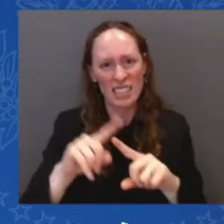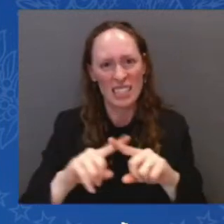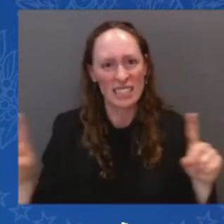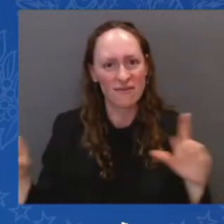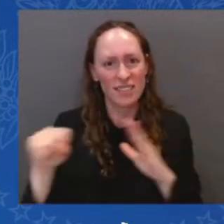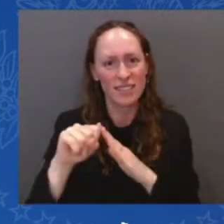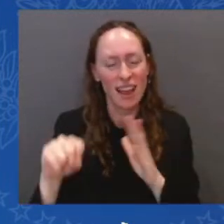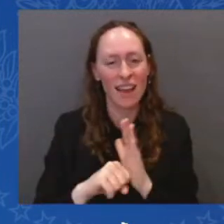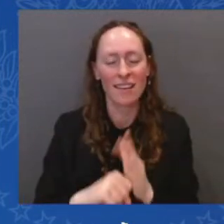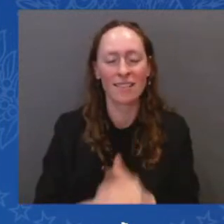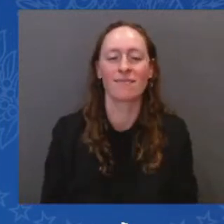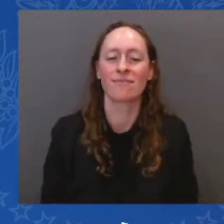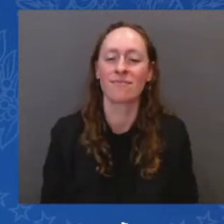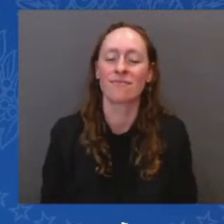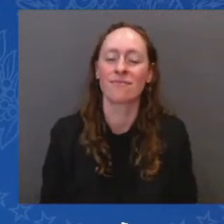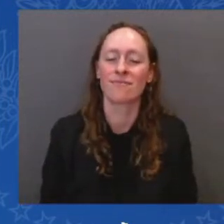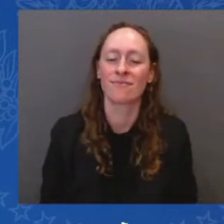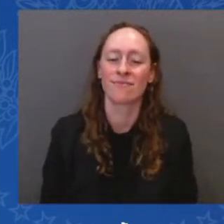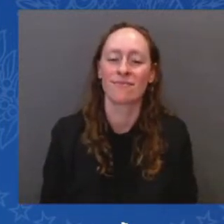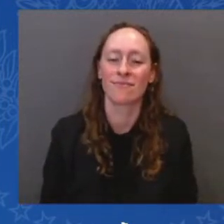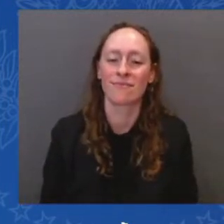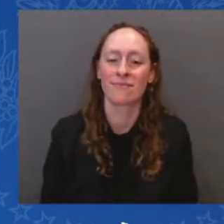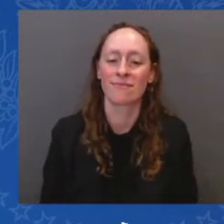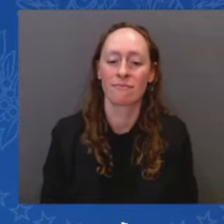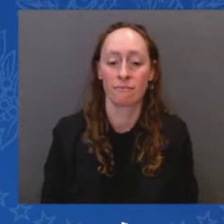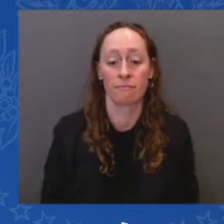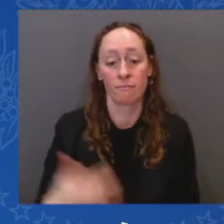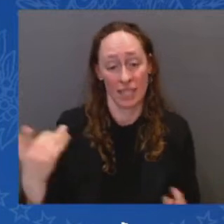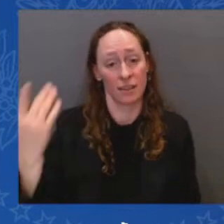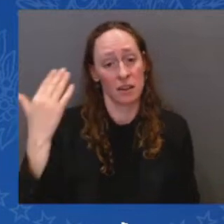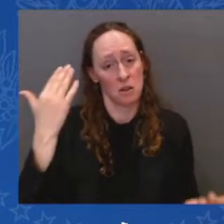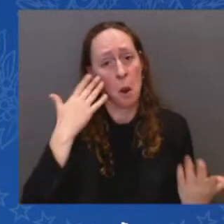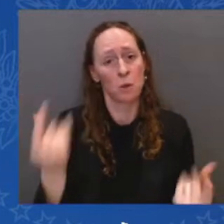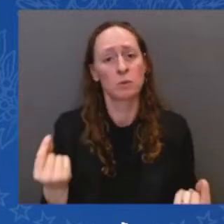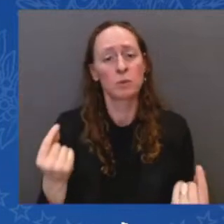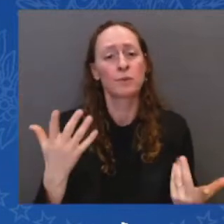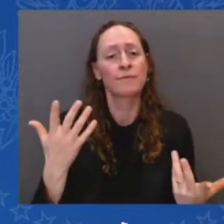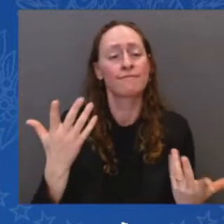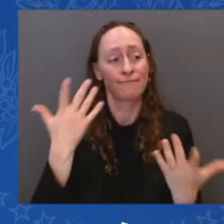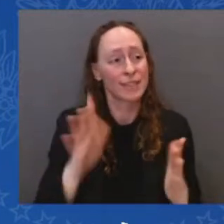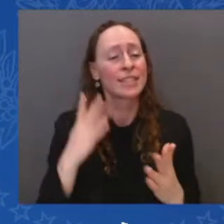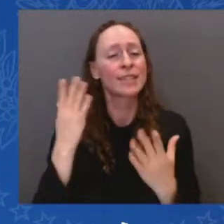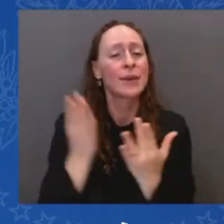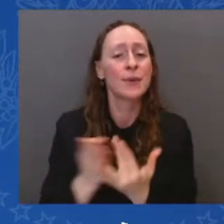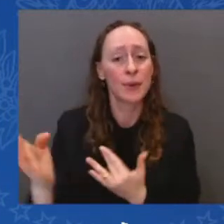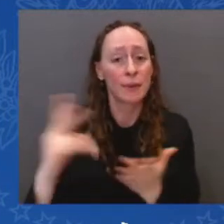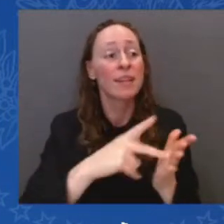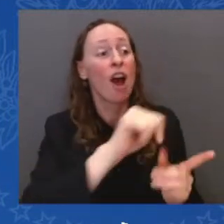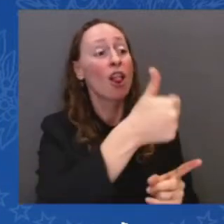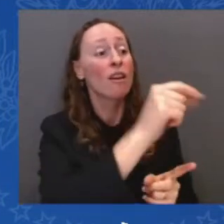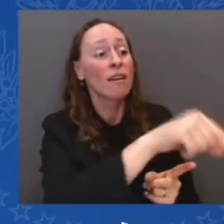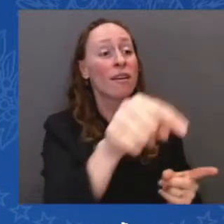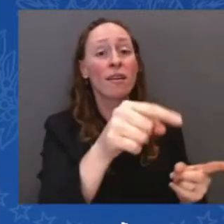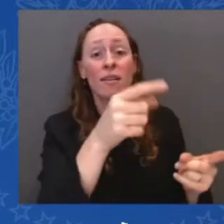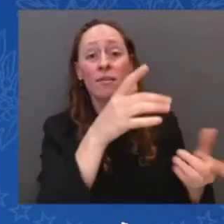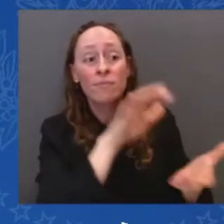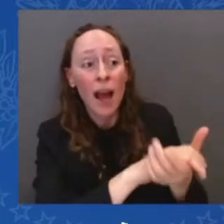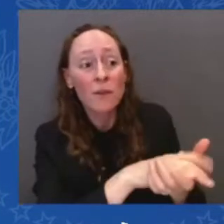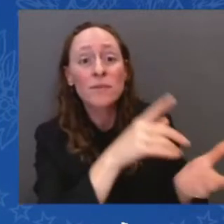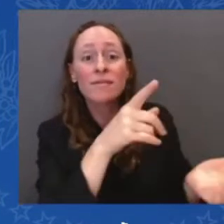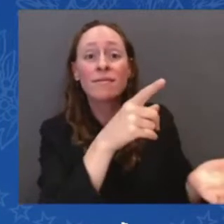military families. So Holly Ann, thank you for your phenomenal service to our